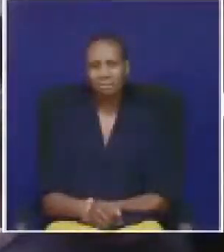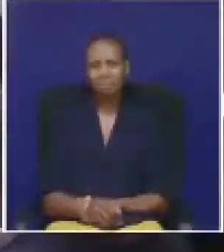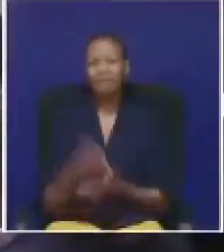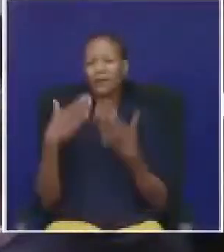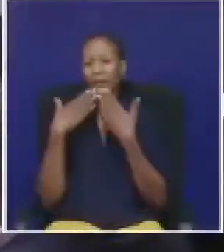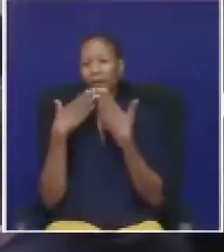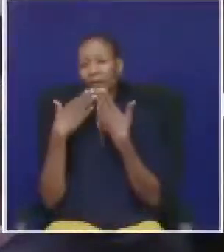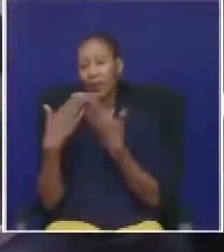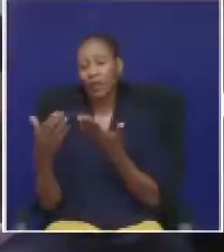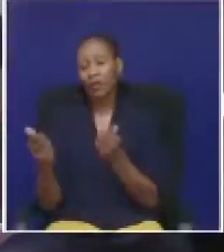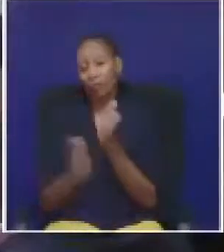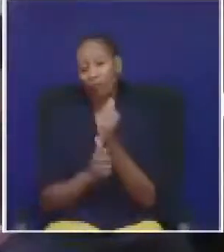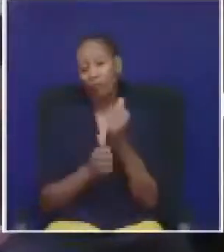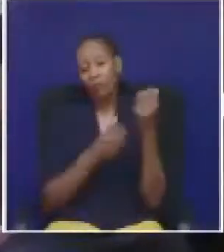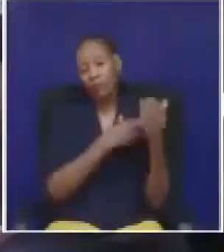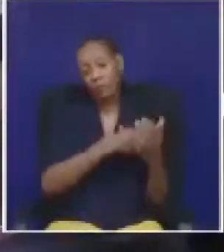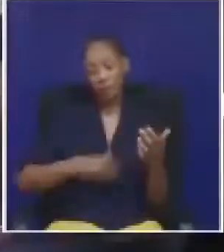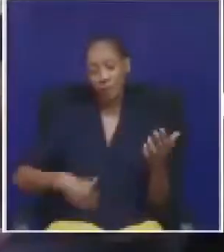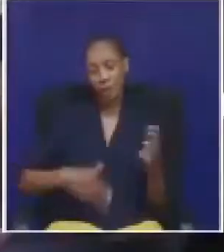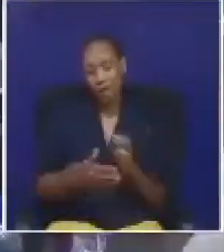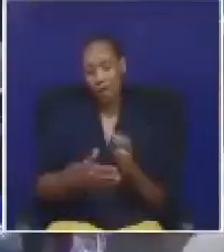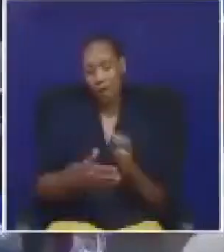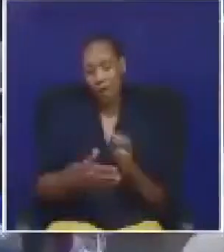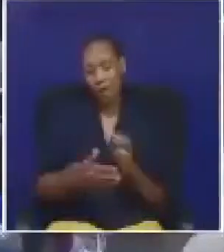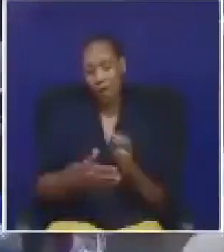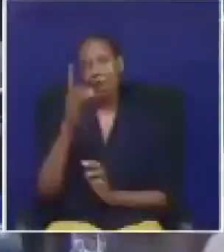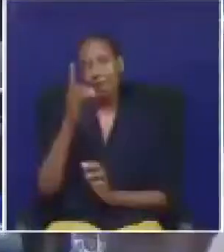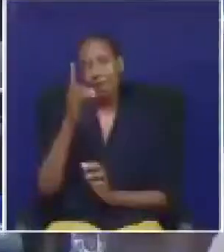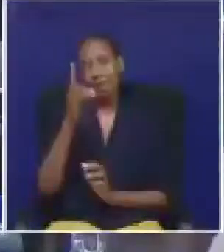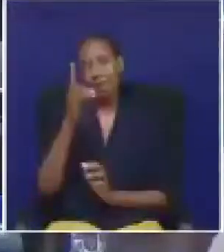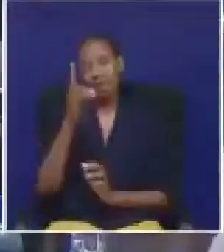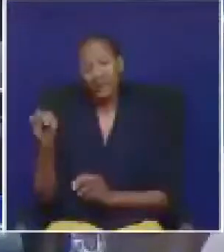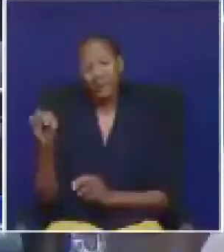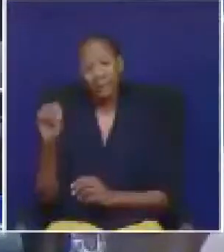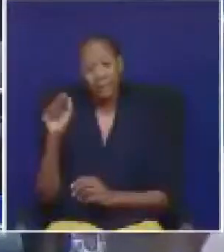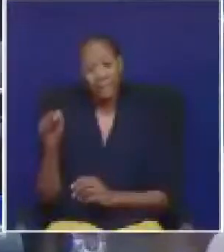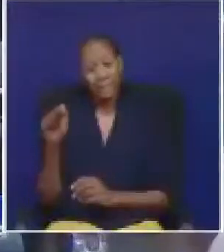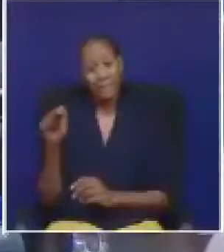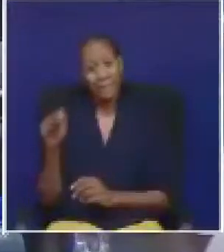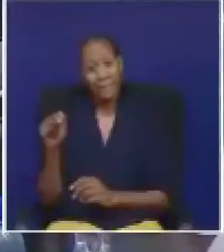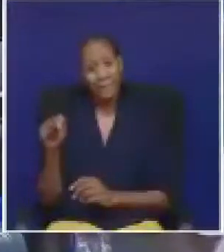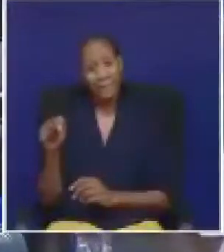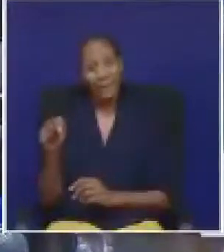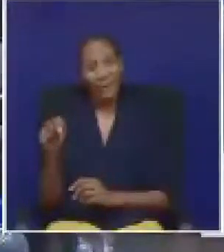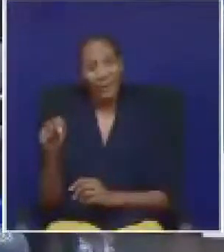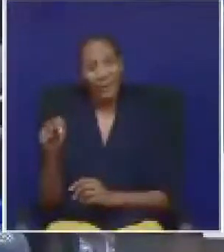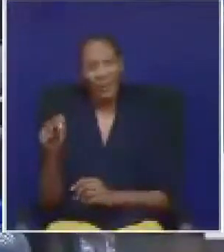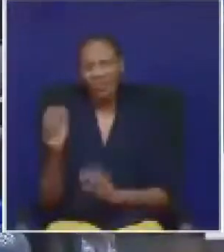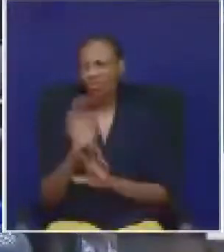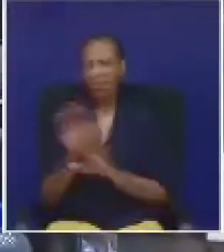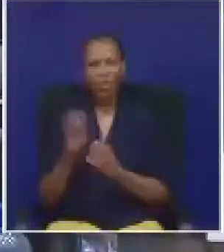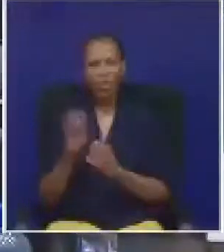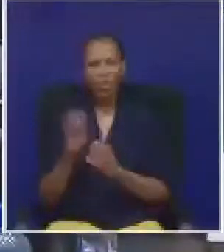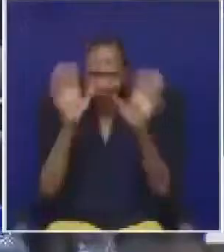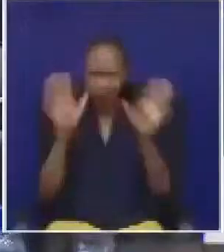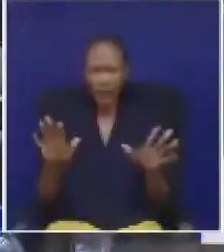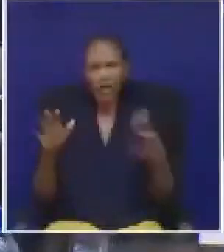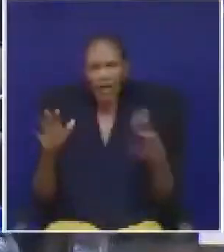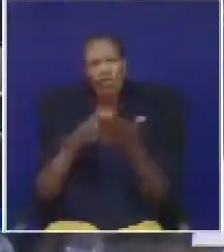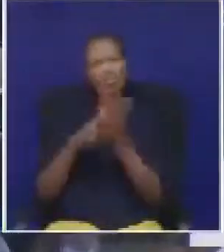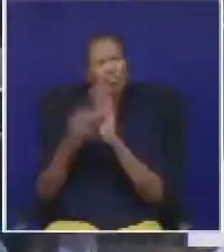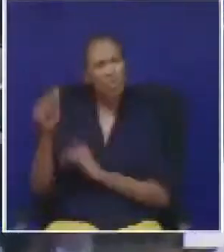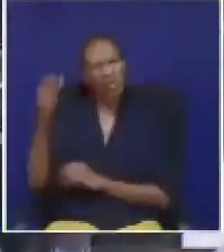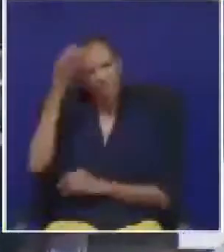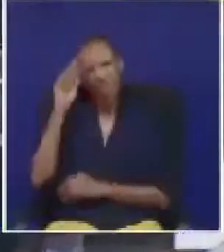Thank you, Deputy President. The district development model lacks clarity regarding governance roles